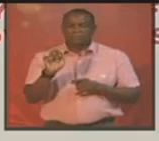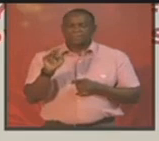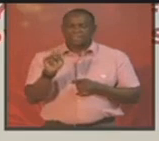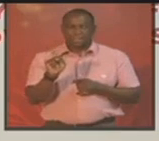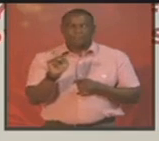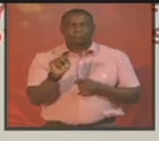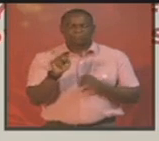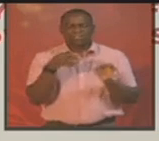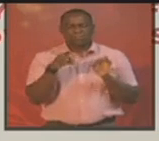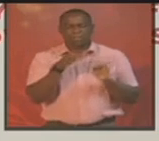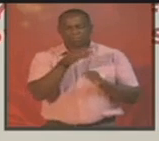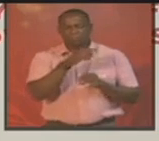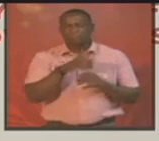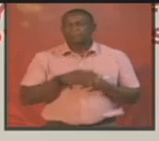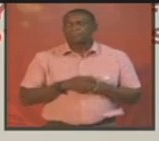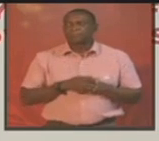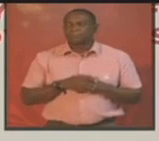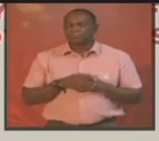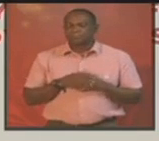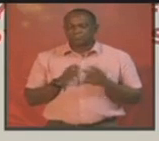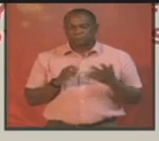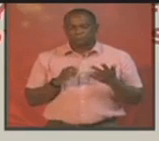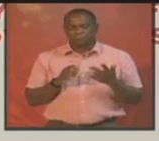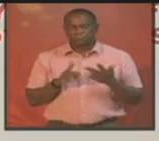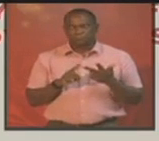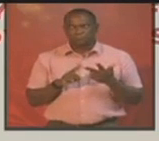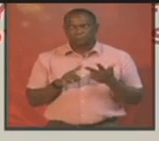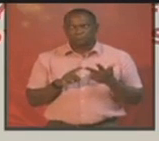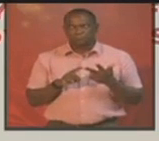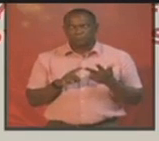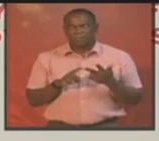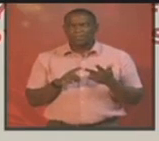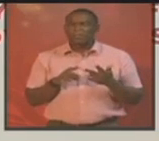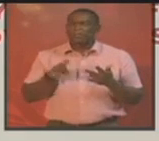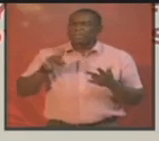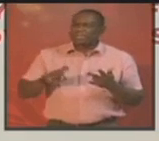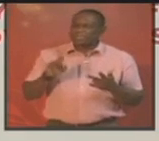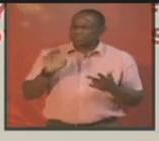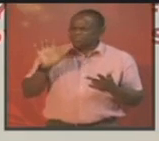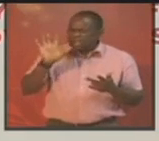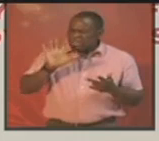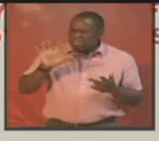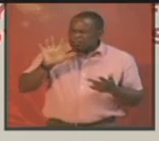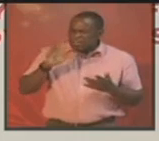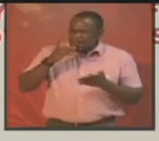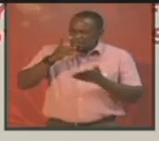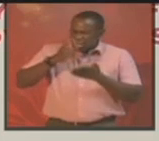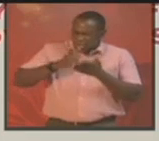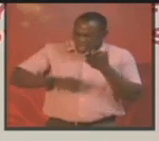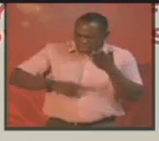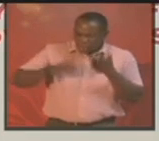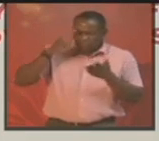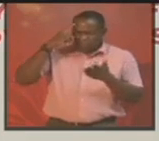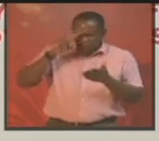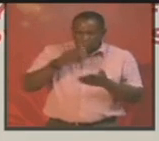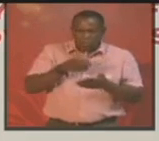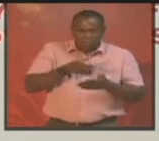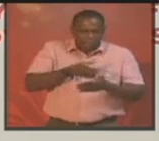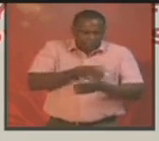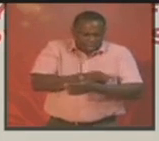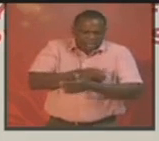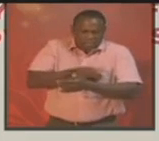cost estimate on vaccine allocation. I can now tell you with certainty what the cost